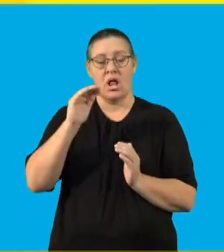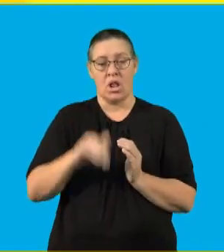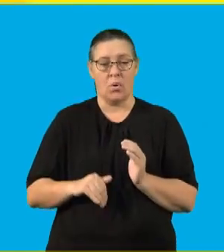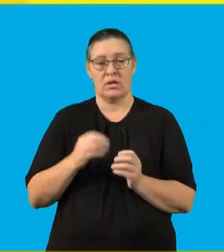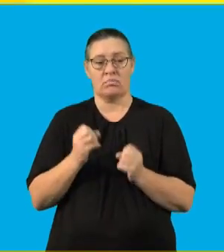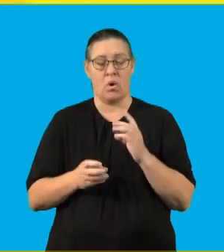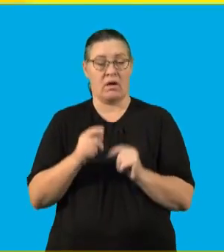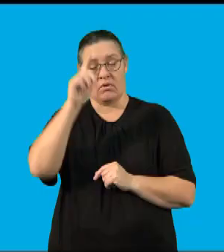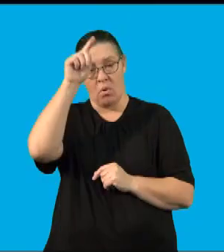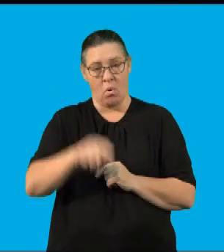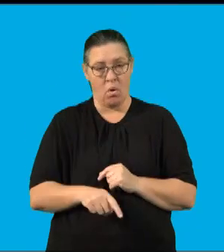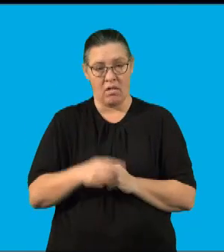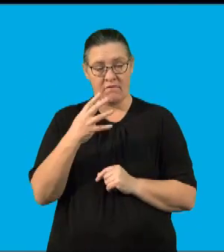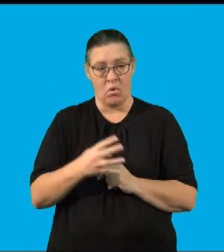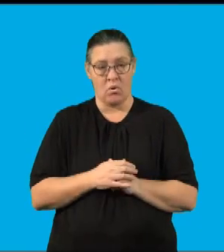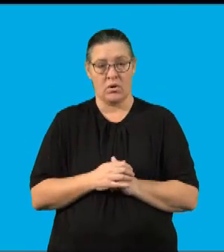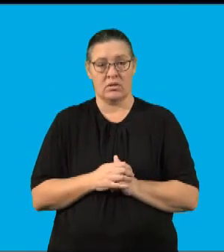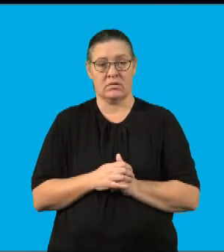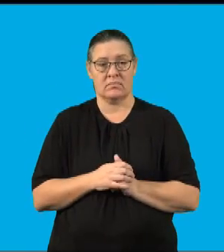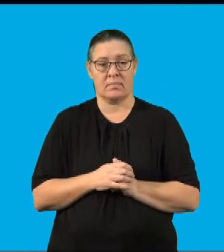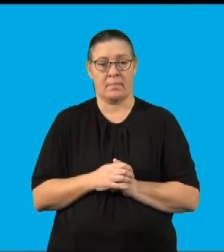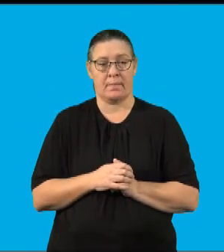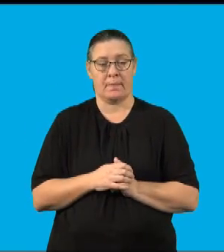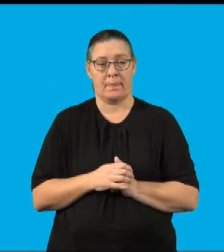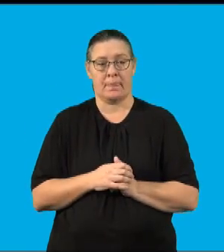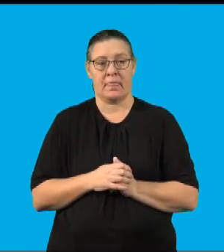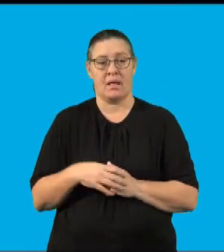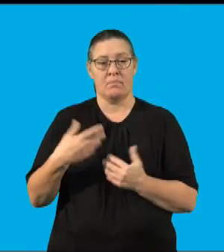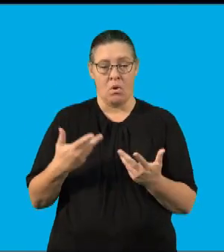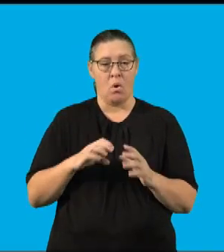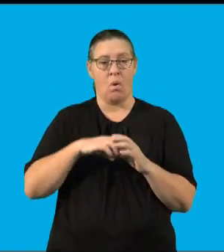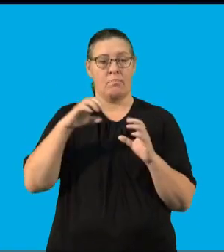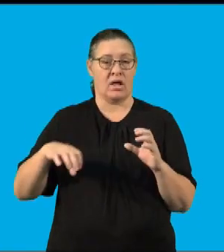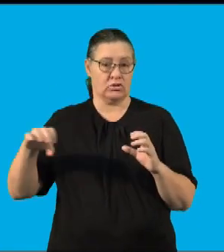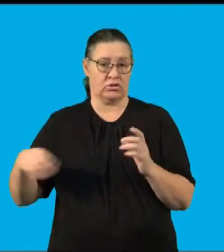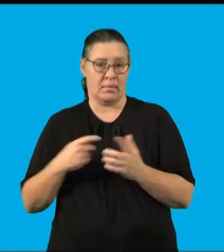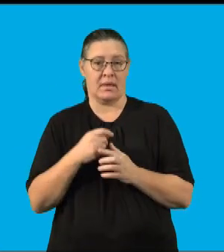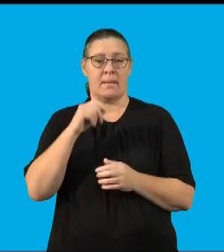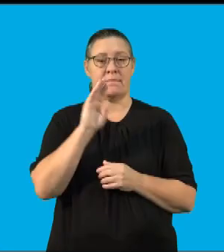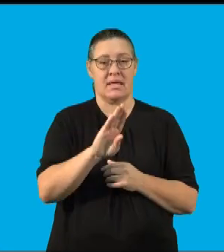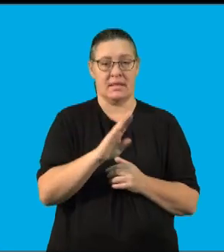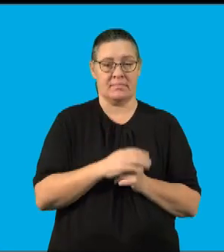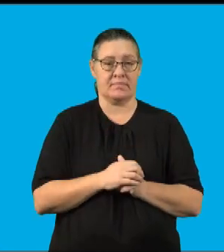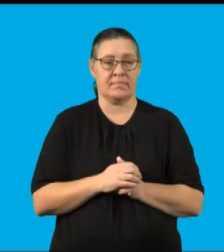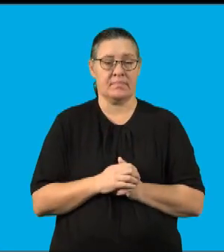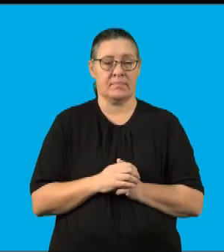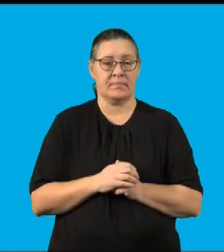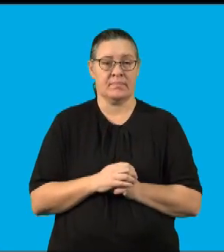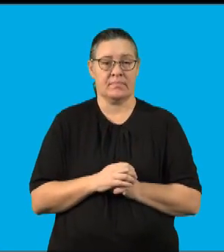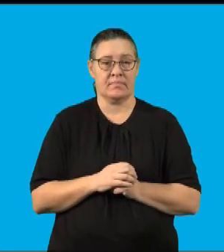one that has the lowest boiling point amongst all 4 of these substances will be the one that is more branched, which is B.